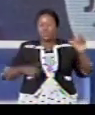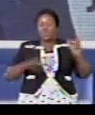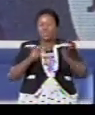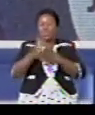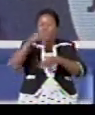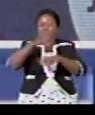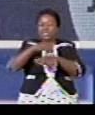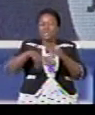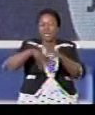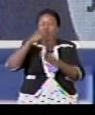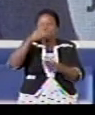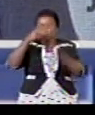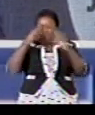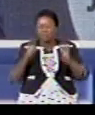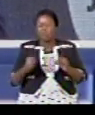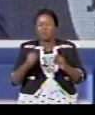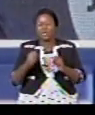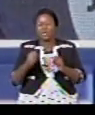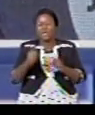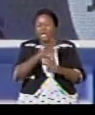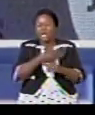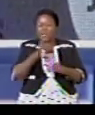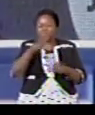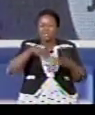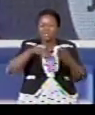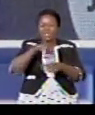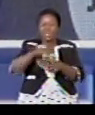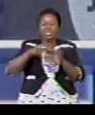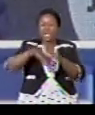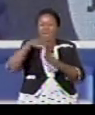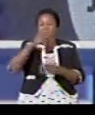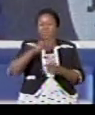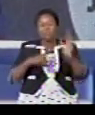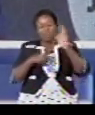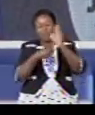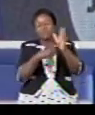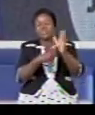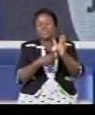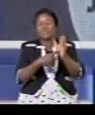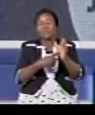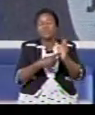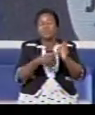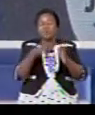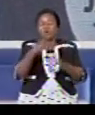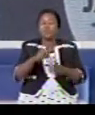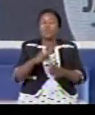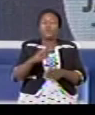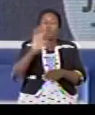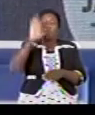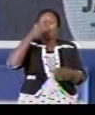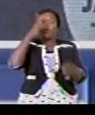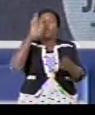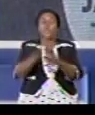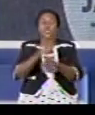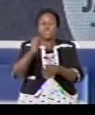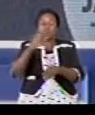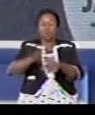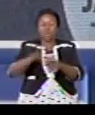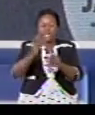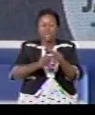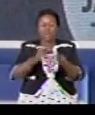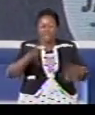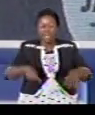send forth your power and you send forth the manifestation of your promises on every